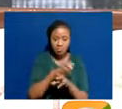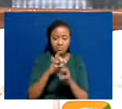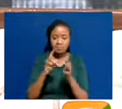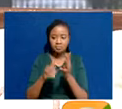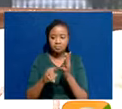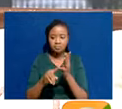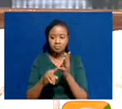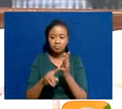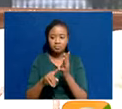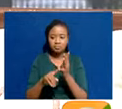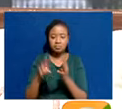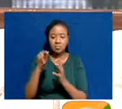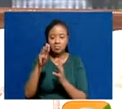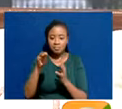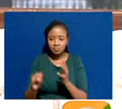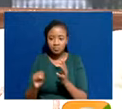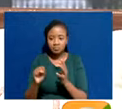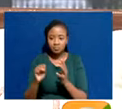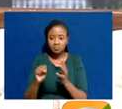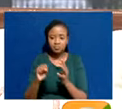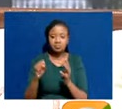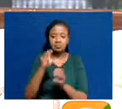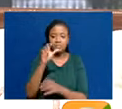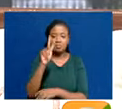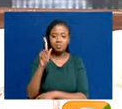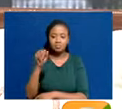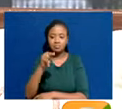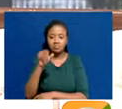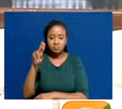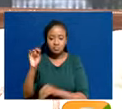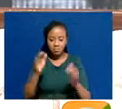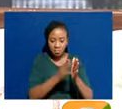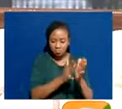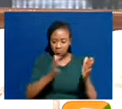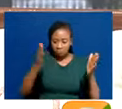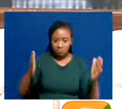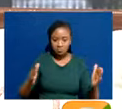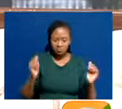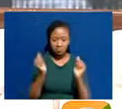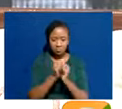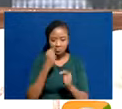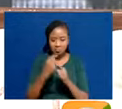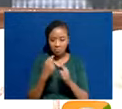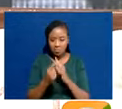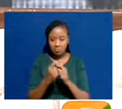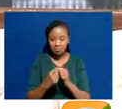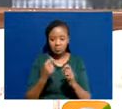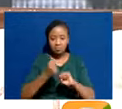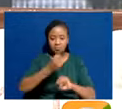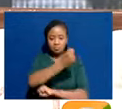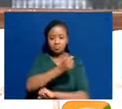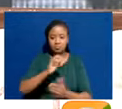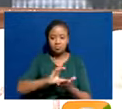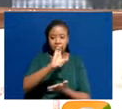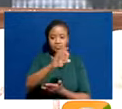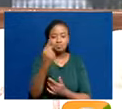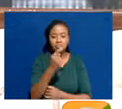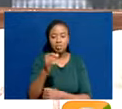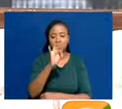Then NMS came and Kananu. In 10 years, the bursaries and scholarships given to our children in Nairobi were 3